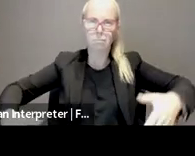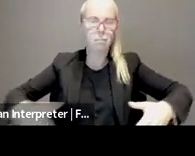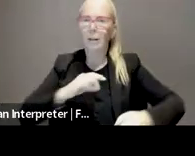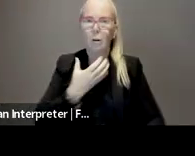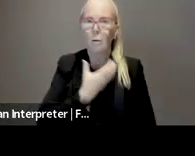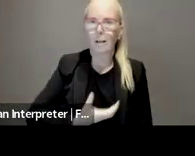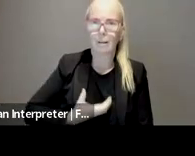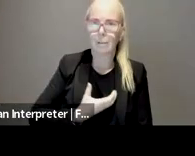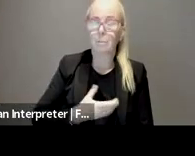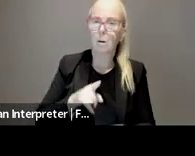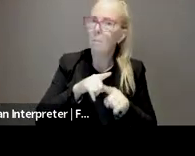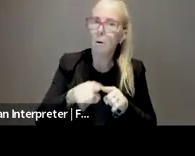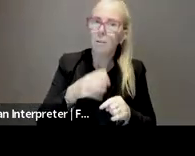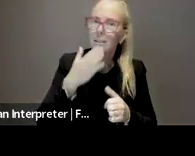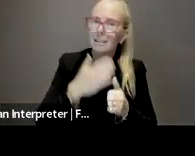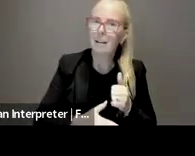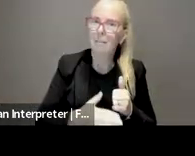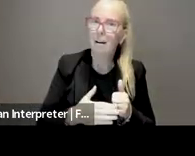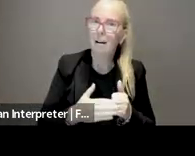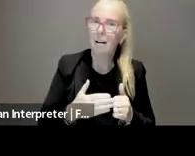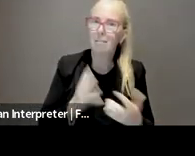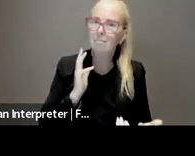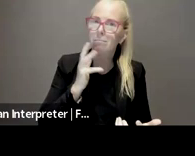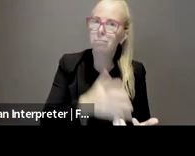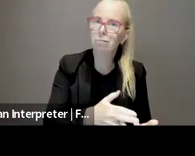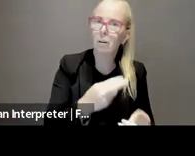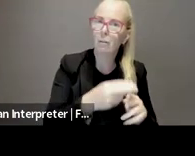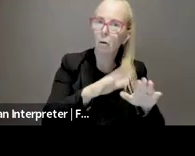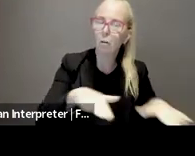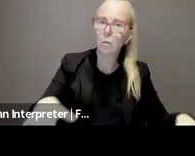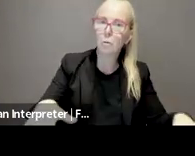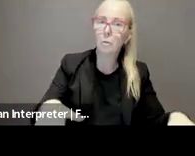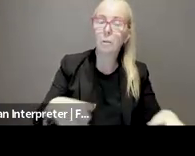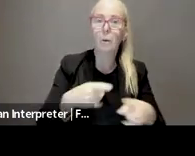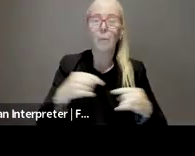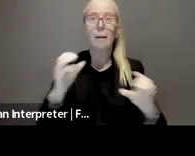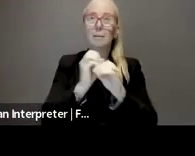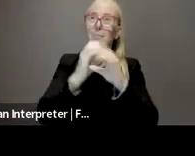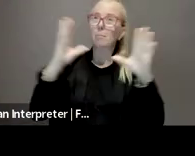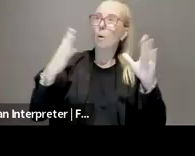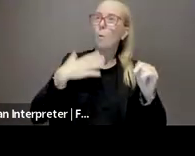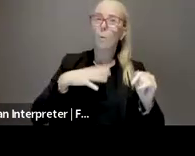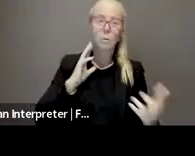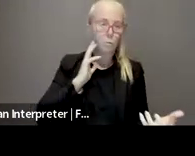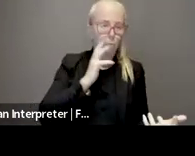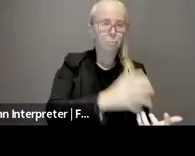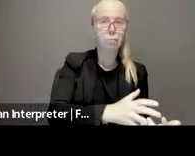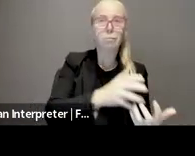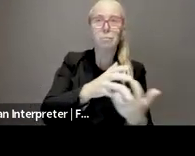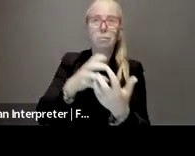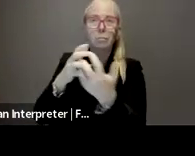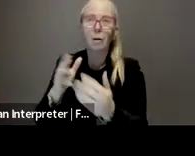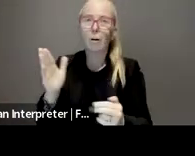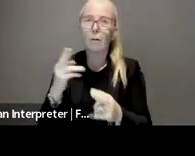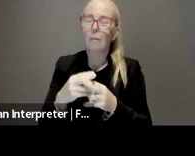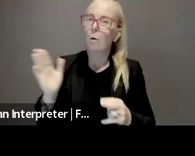children. With the vision of providing an affordable solution for all age groups to support walking and standing, by combining